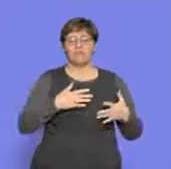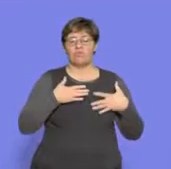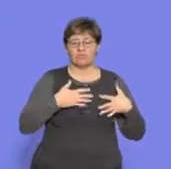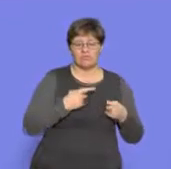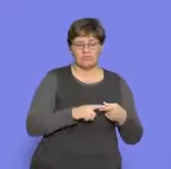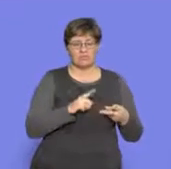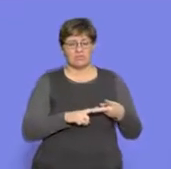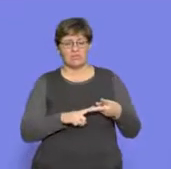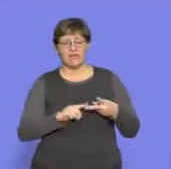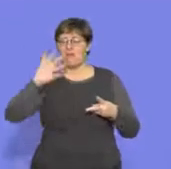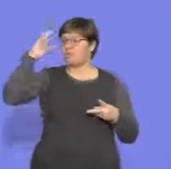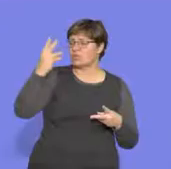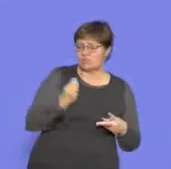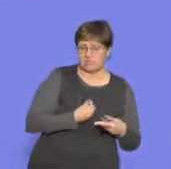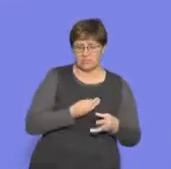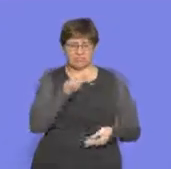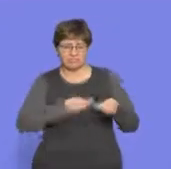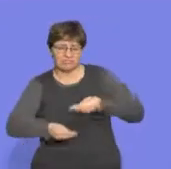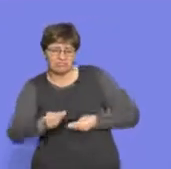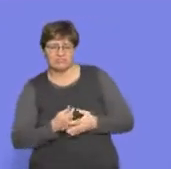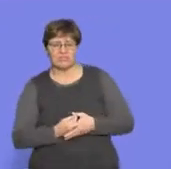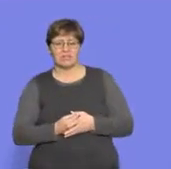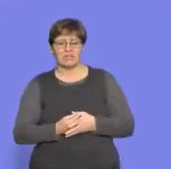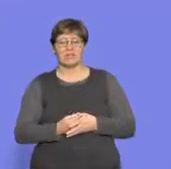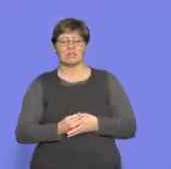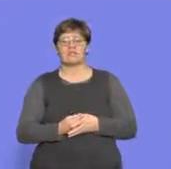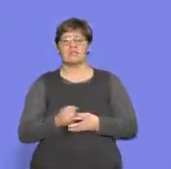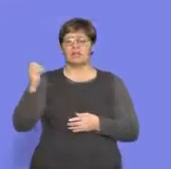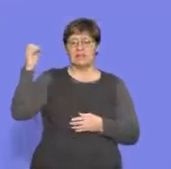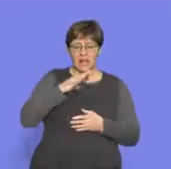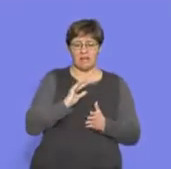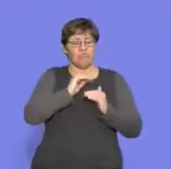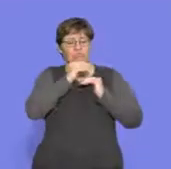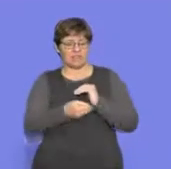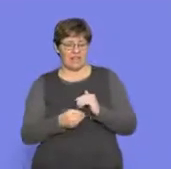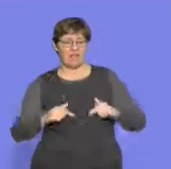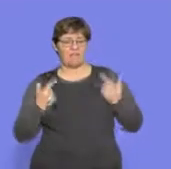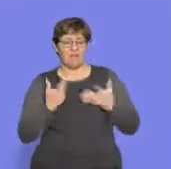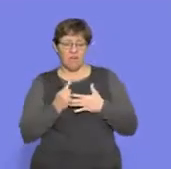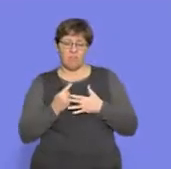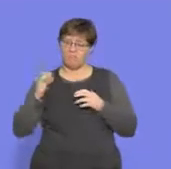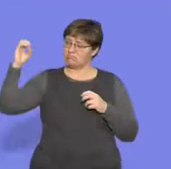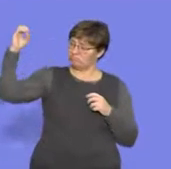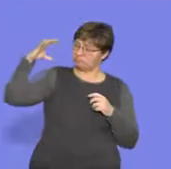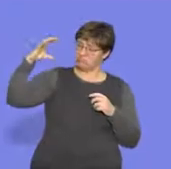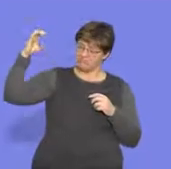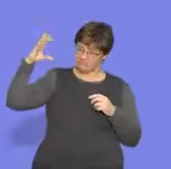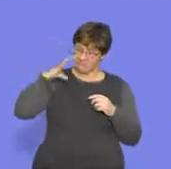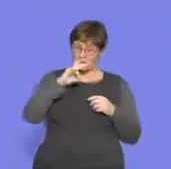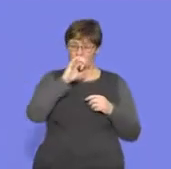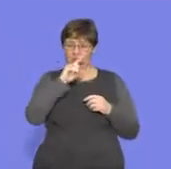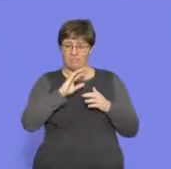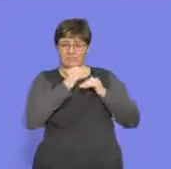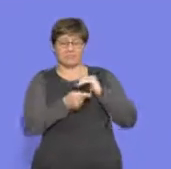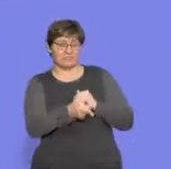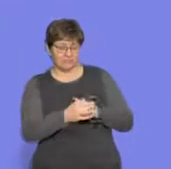respiration, photosynthesis, and the filtering of sunlight help to protect living organisms from the harmful solar radiation.